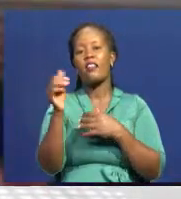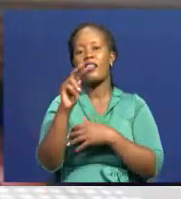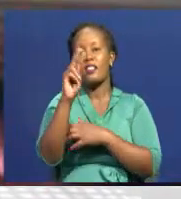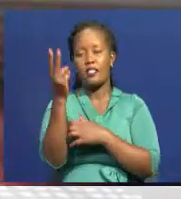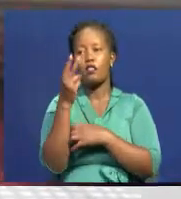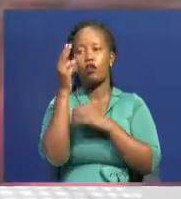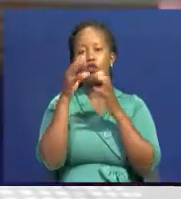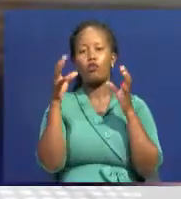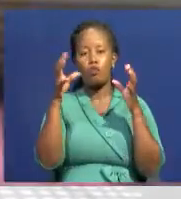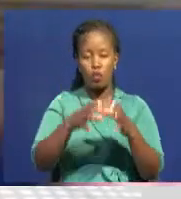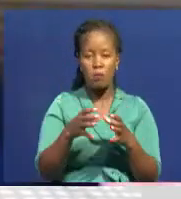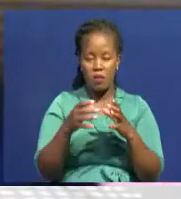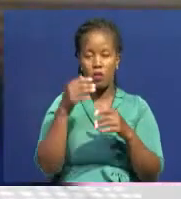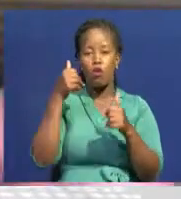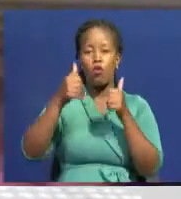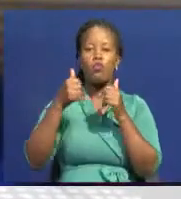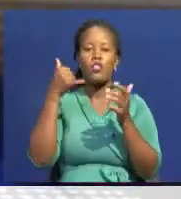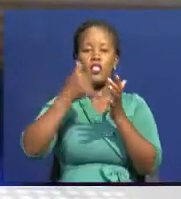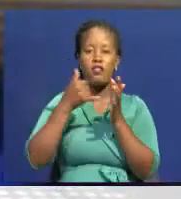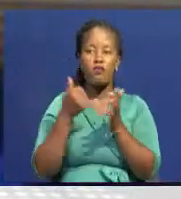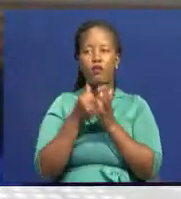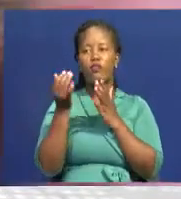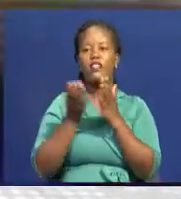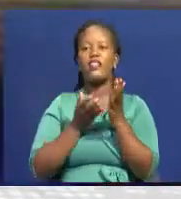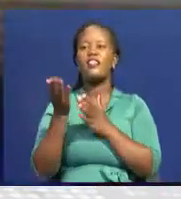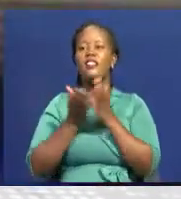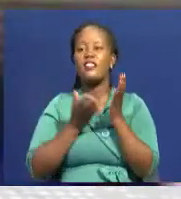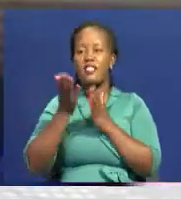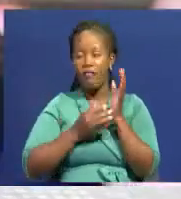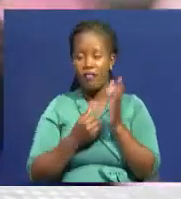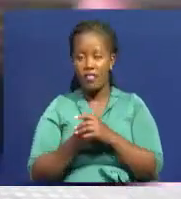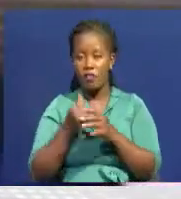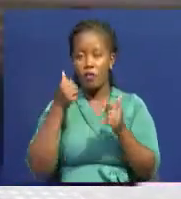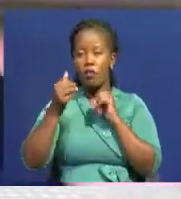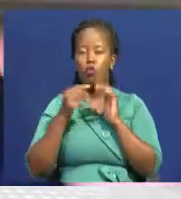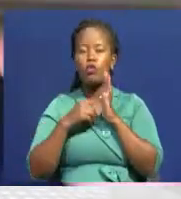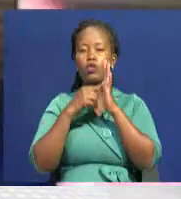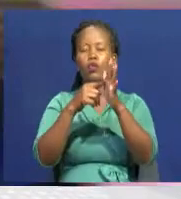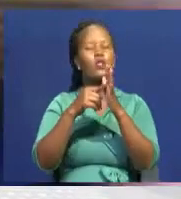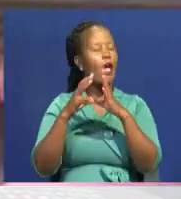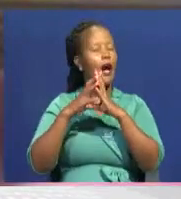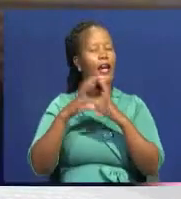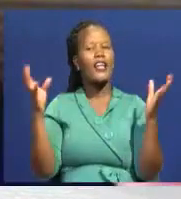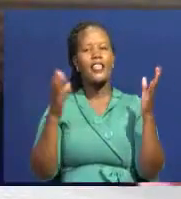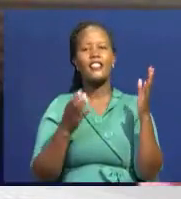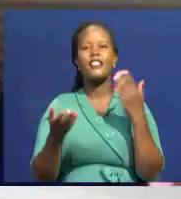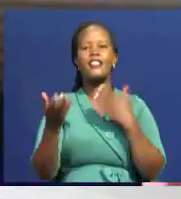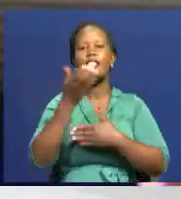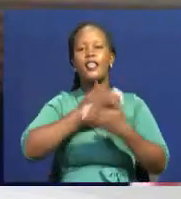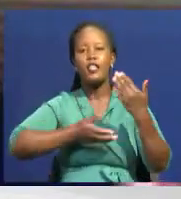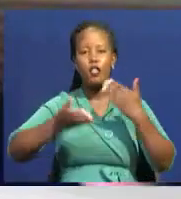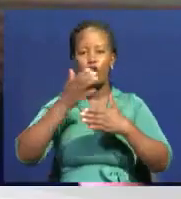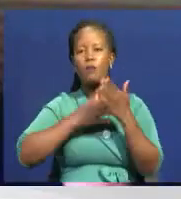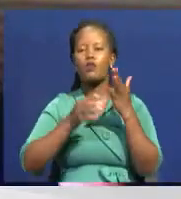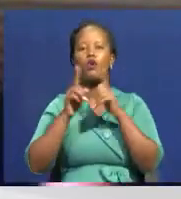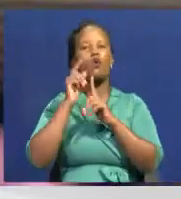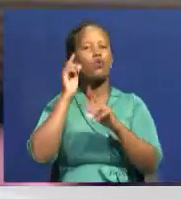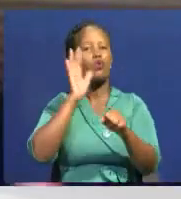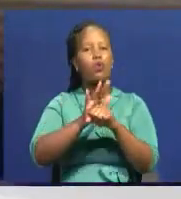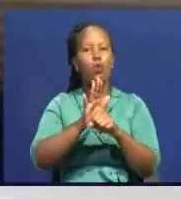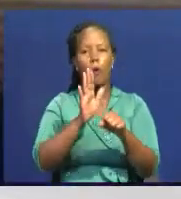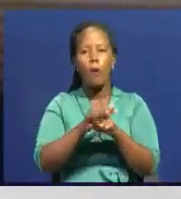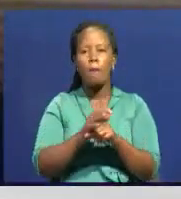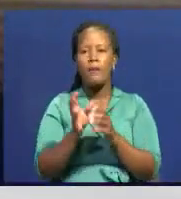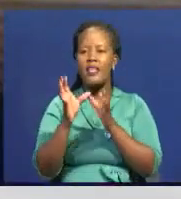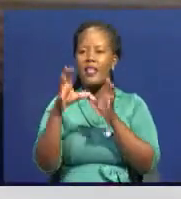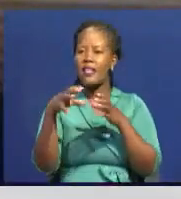escrow service. This is a massive amount of economy. This is companies that actually do